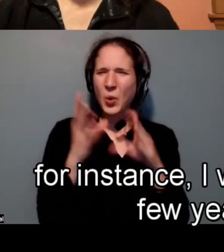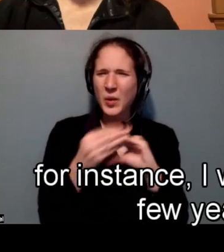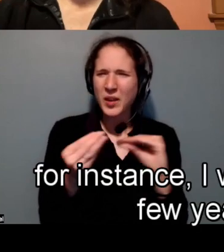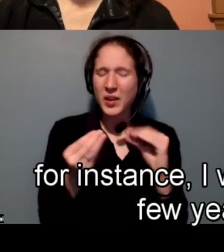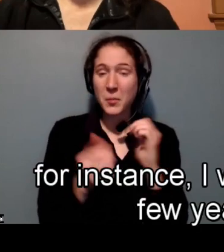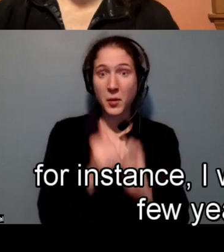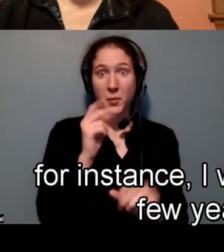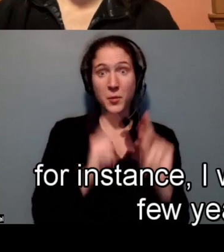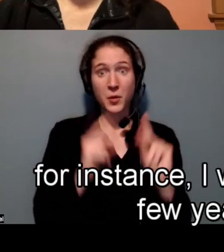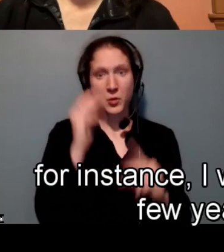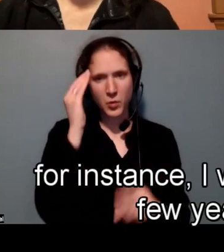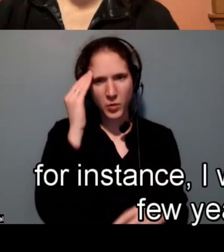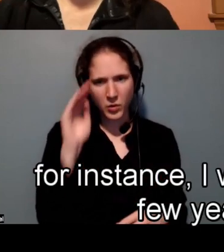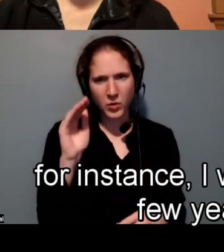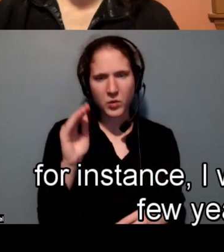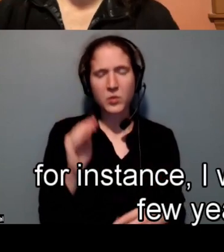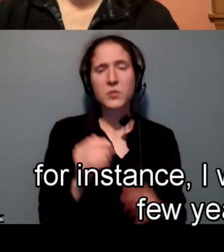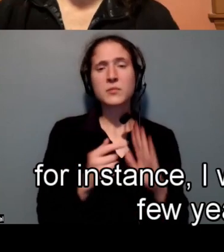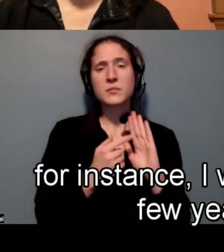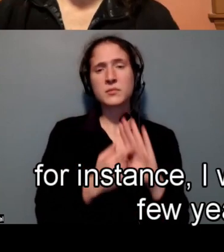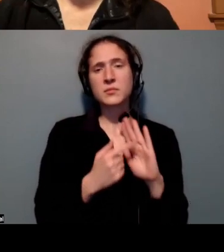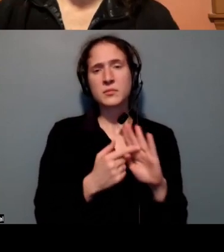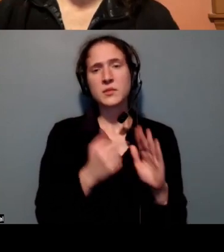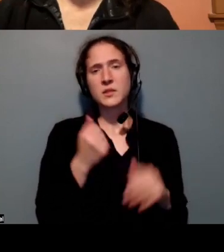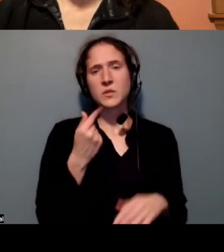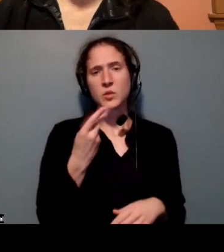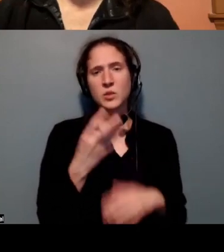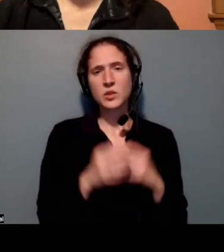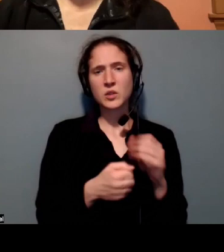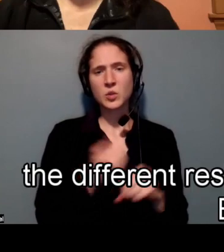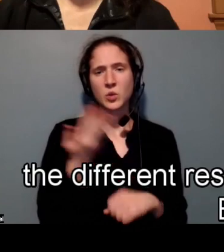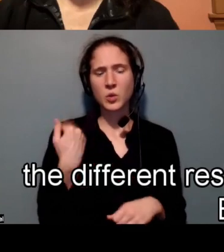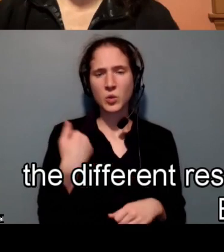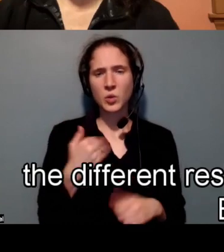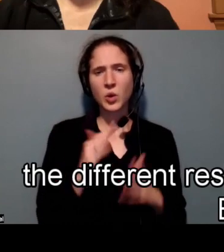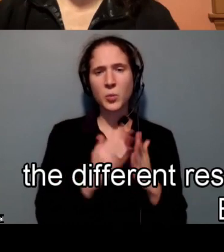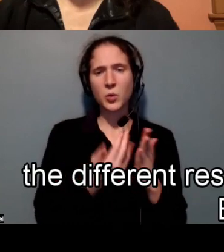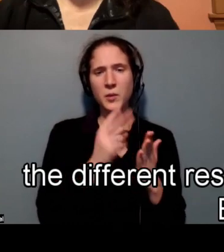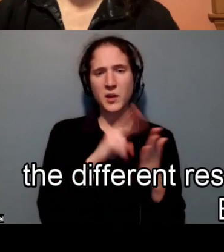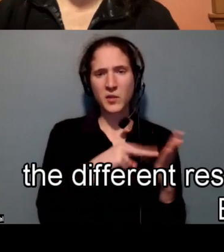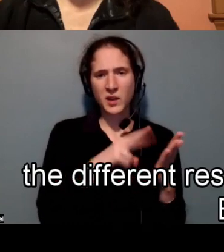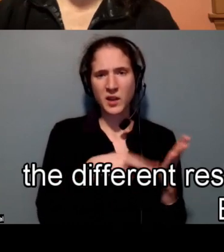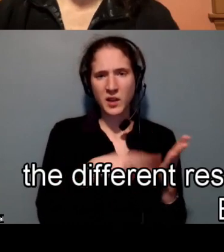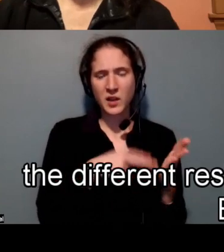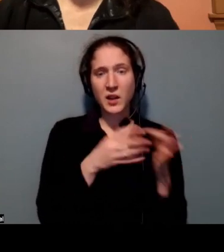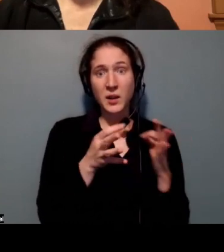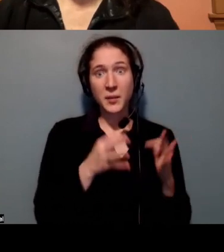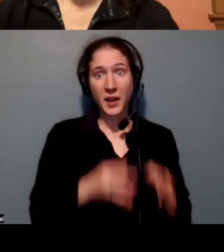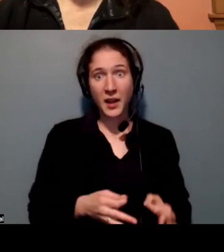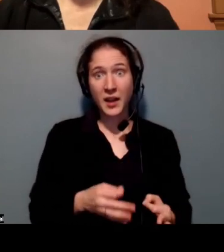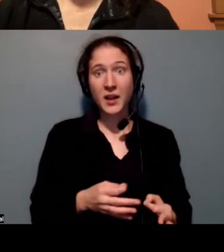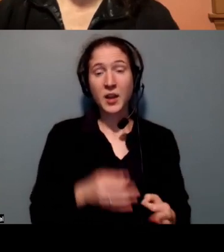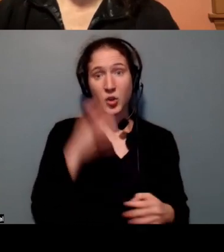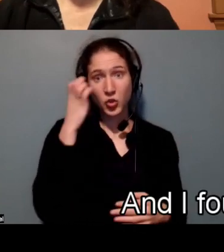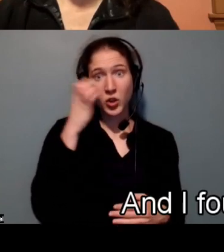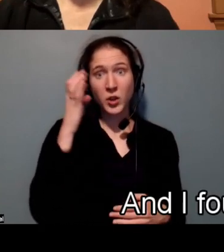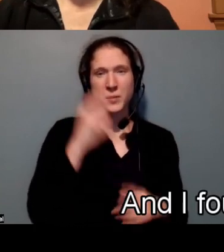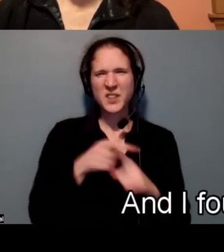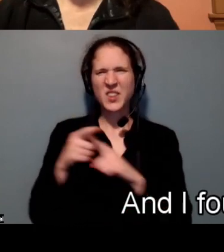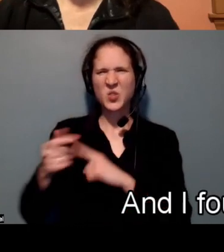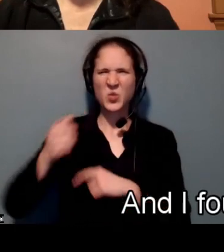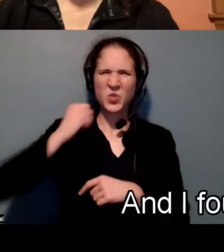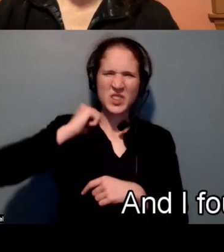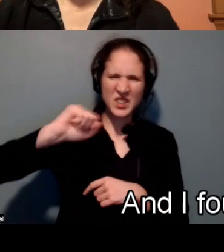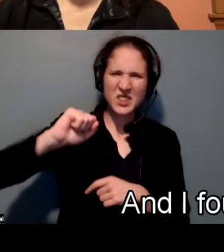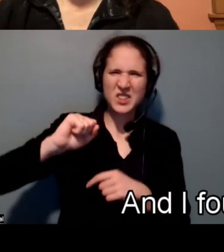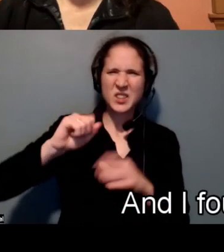For instance, I was reading a book a few years ago about the different resistance movements in Europe, and